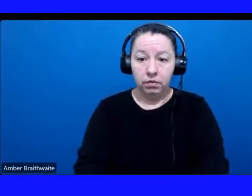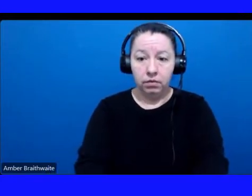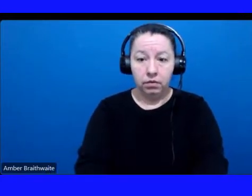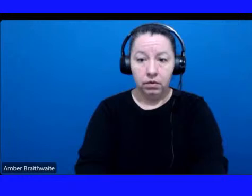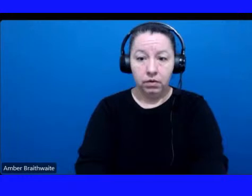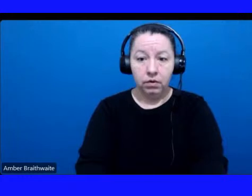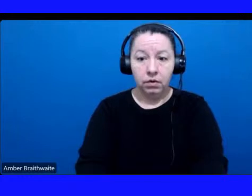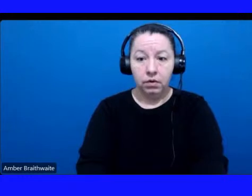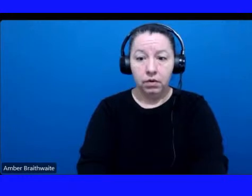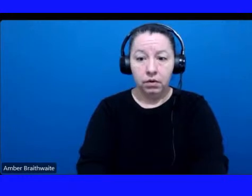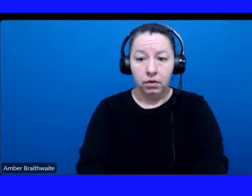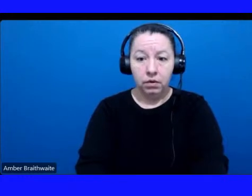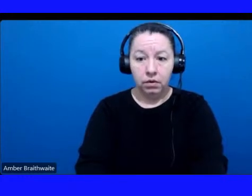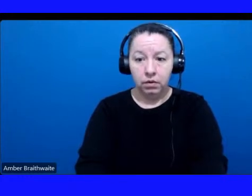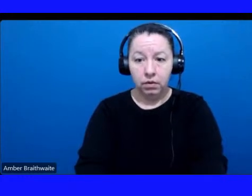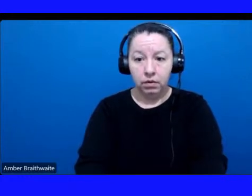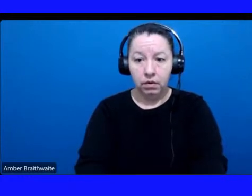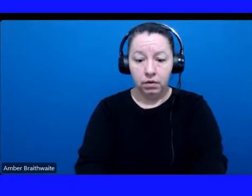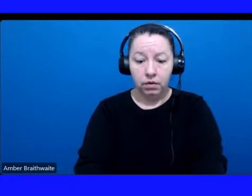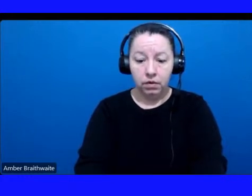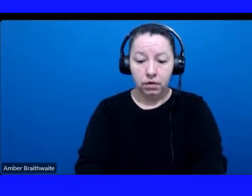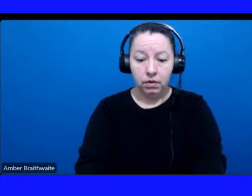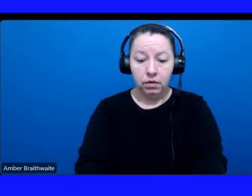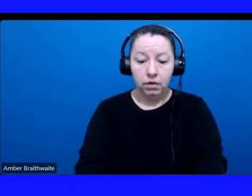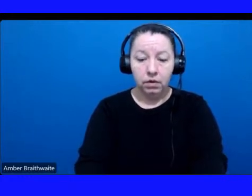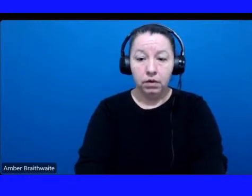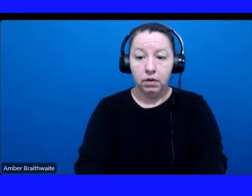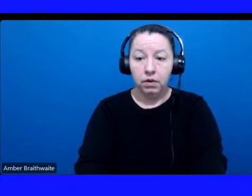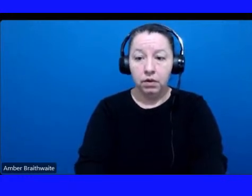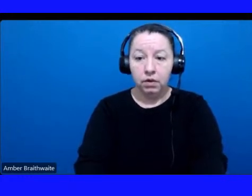Good morning, Dr. Calamia and members of the board.